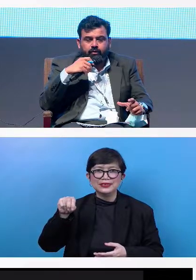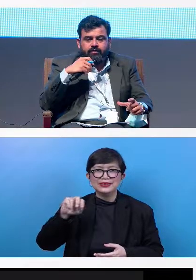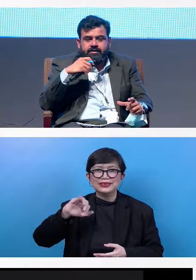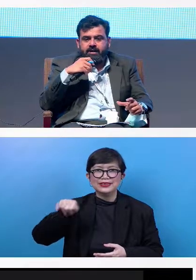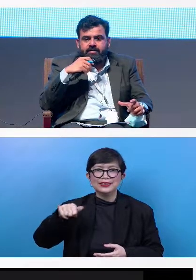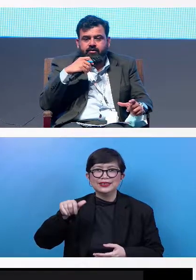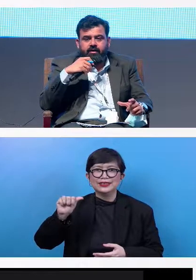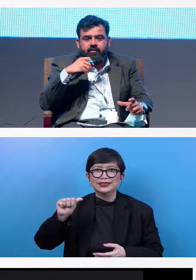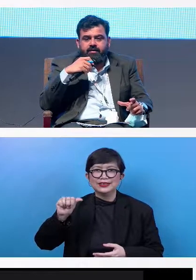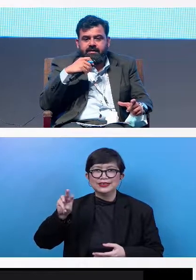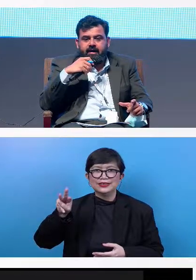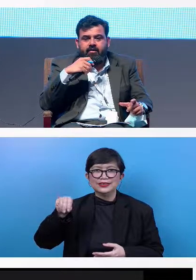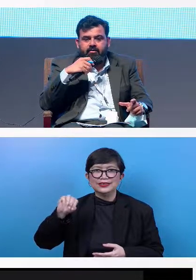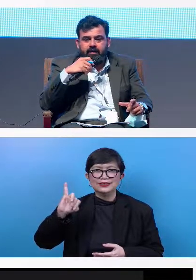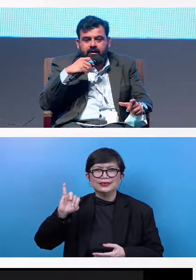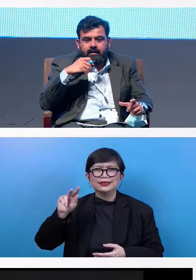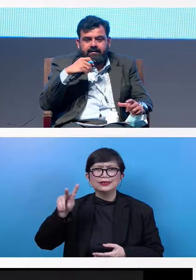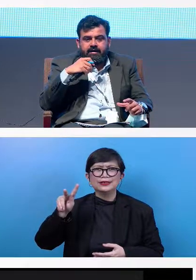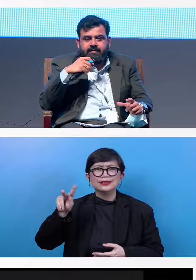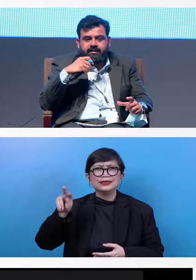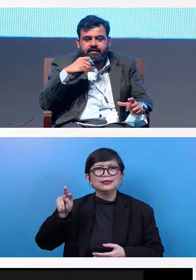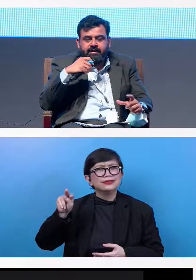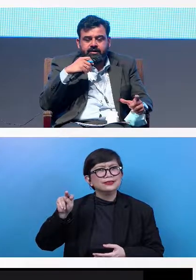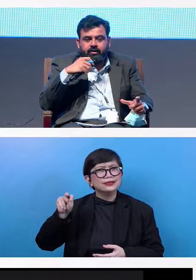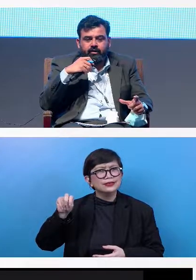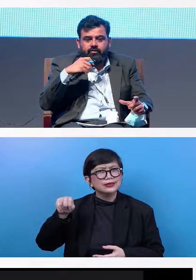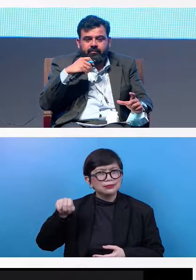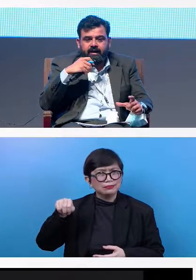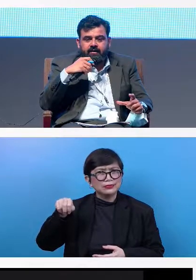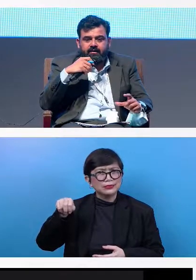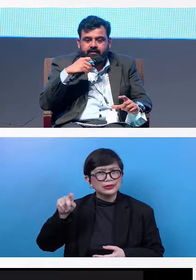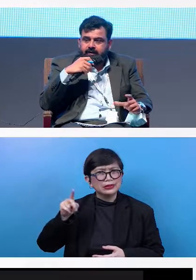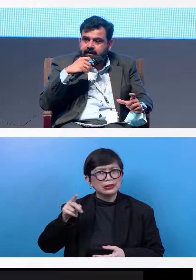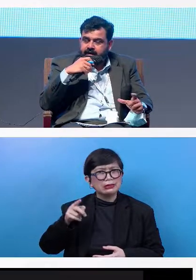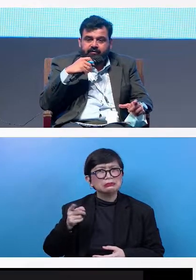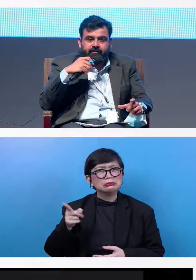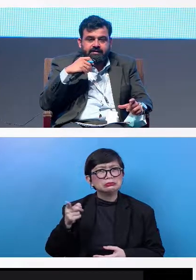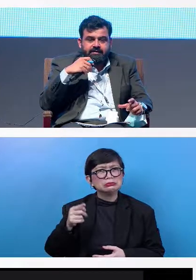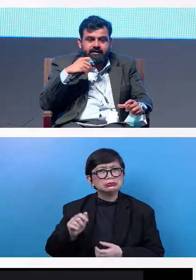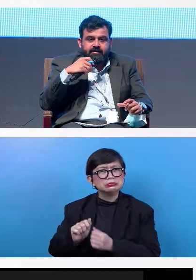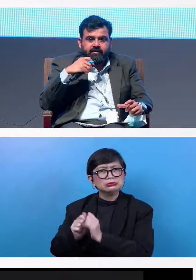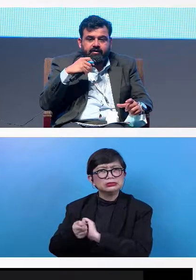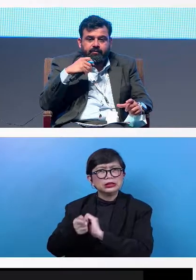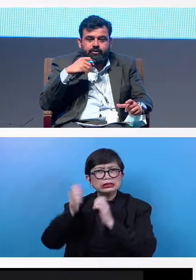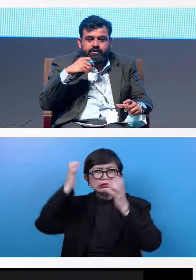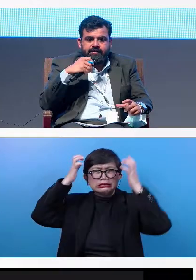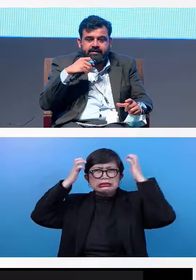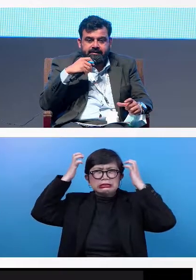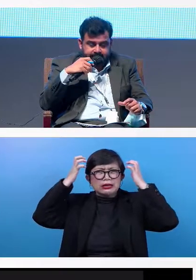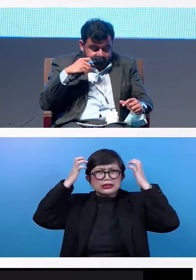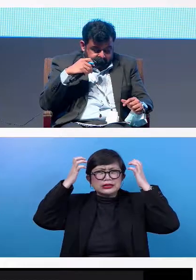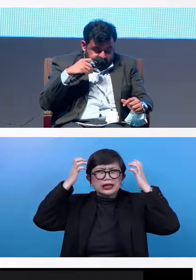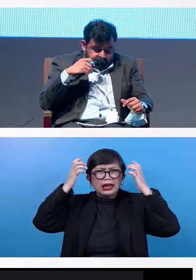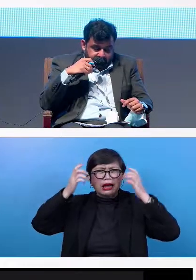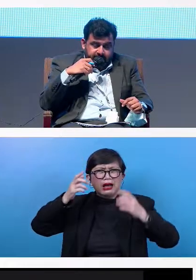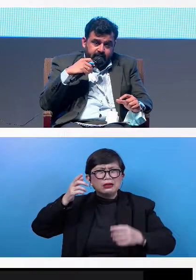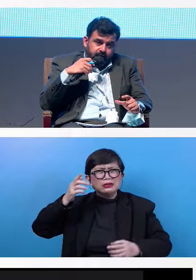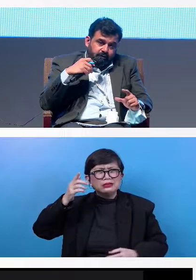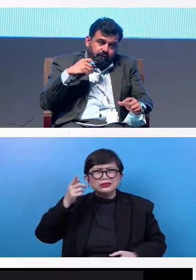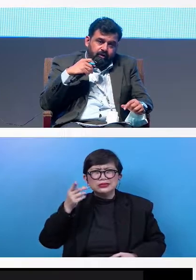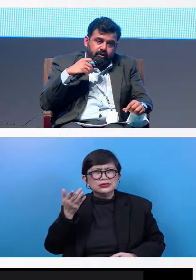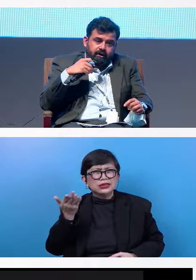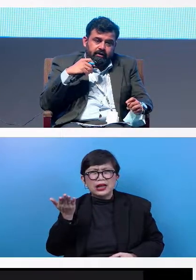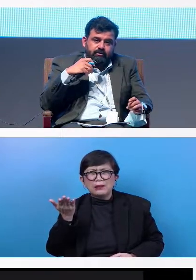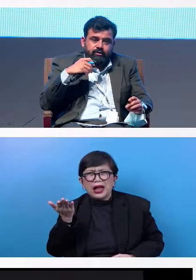a post-disaster recovery scenario? Is it actually going to make a difference in the current approaches?